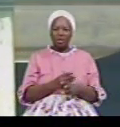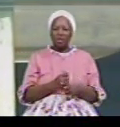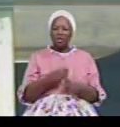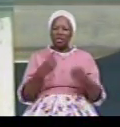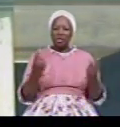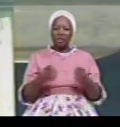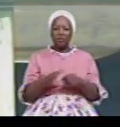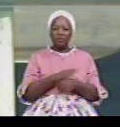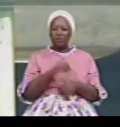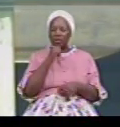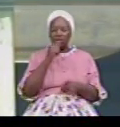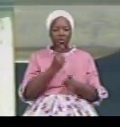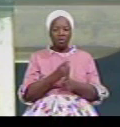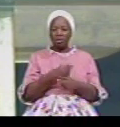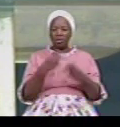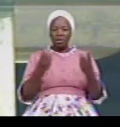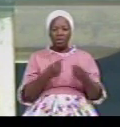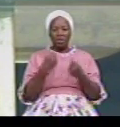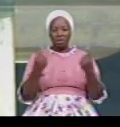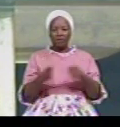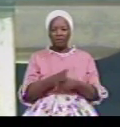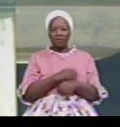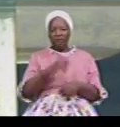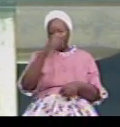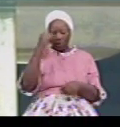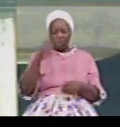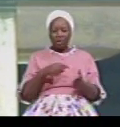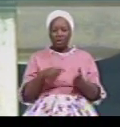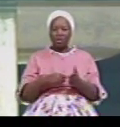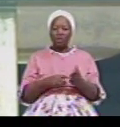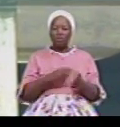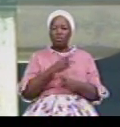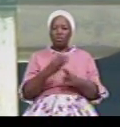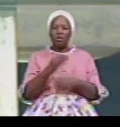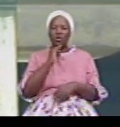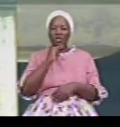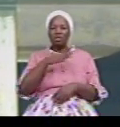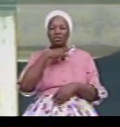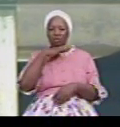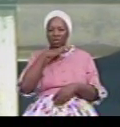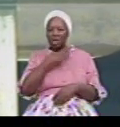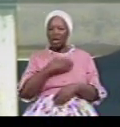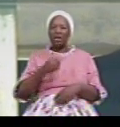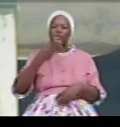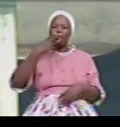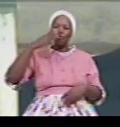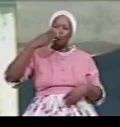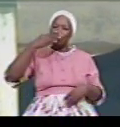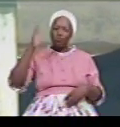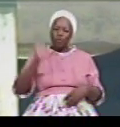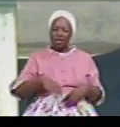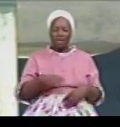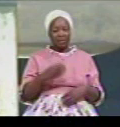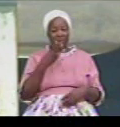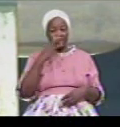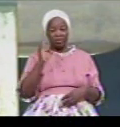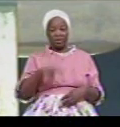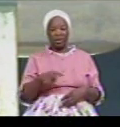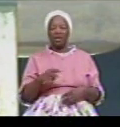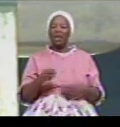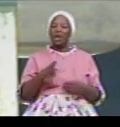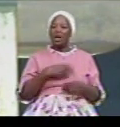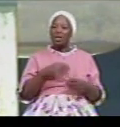is corrupt. The sinful world is cruel. The sinful world